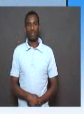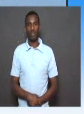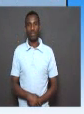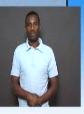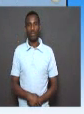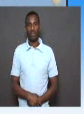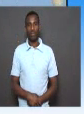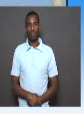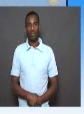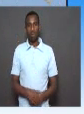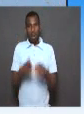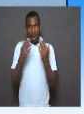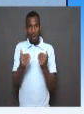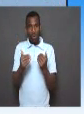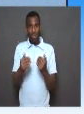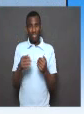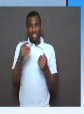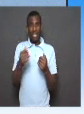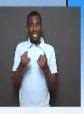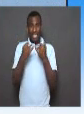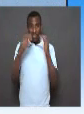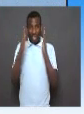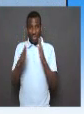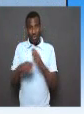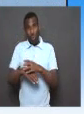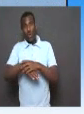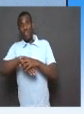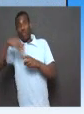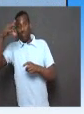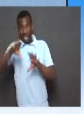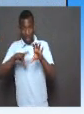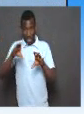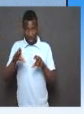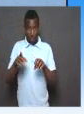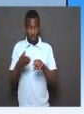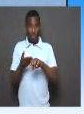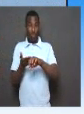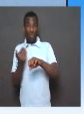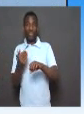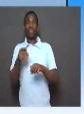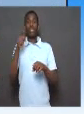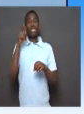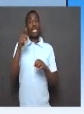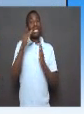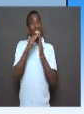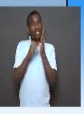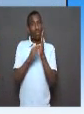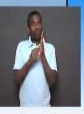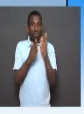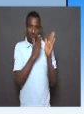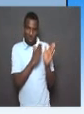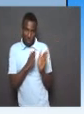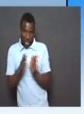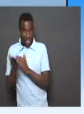Before the slide was moved, our system was ordered. As there was only